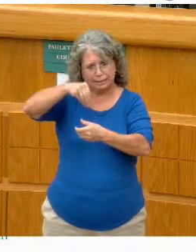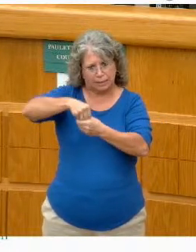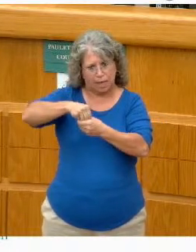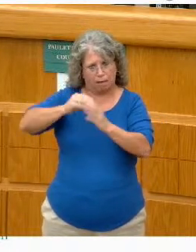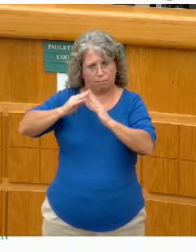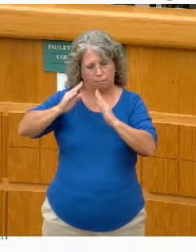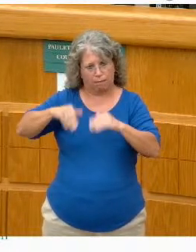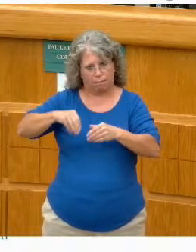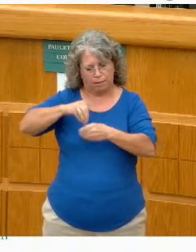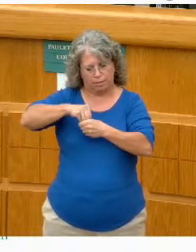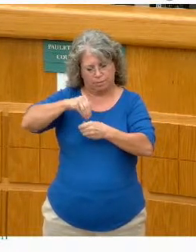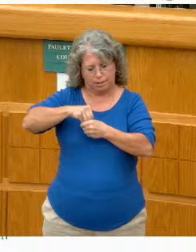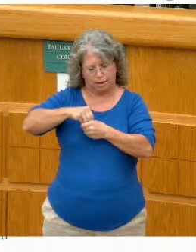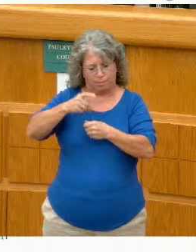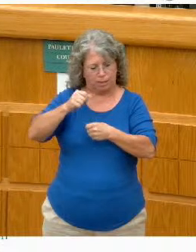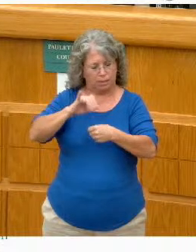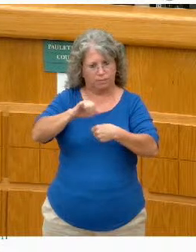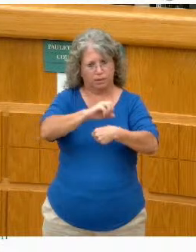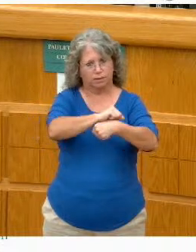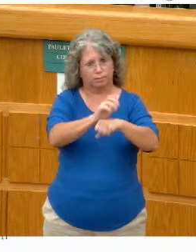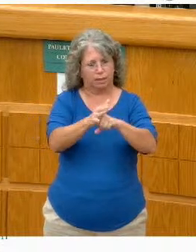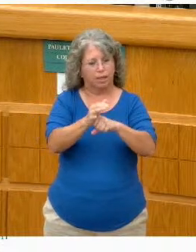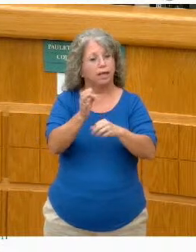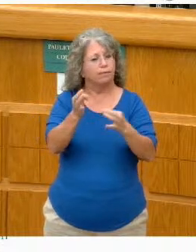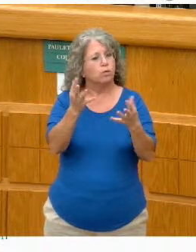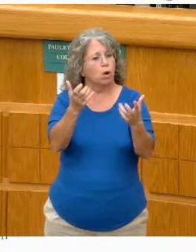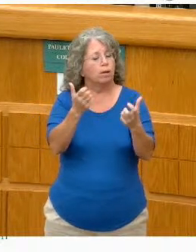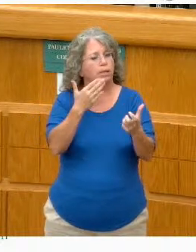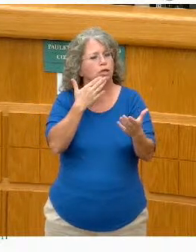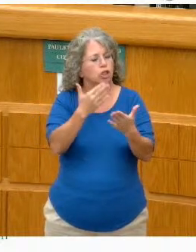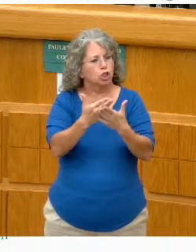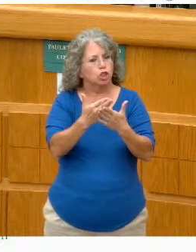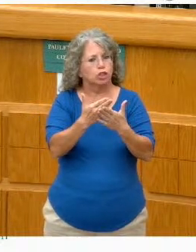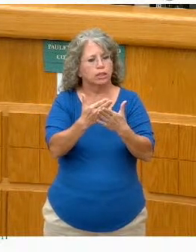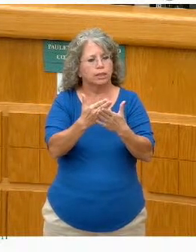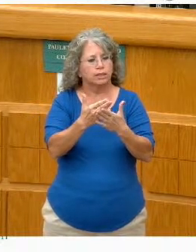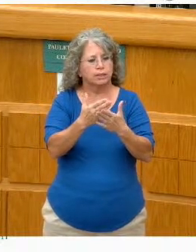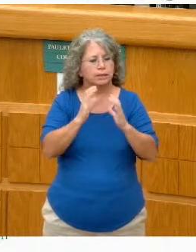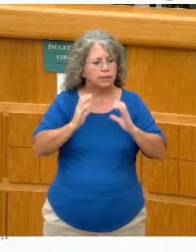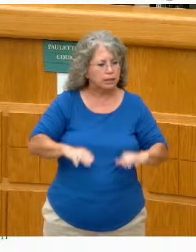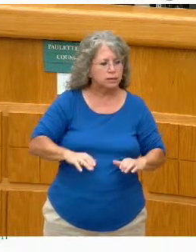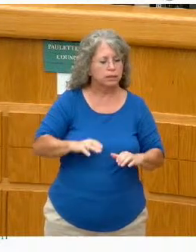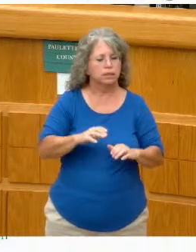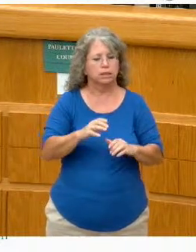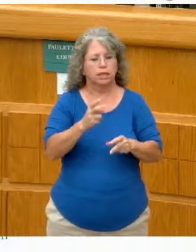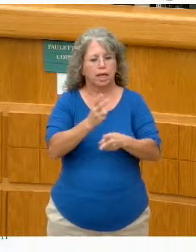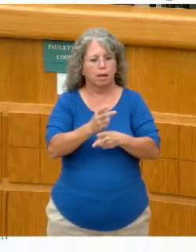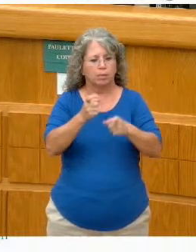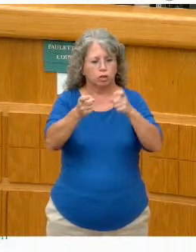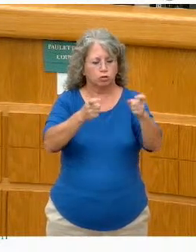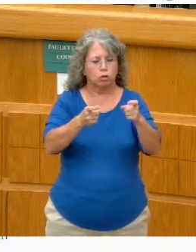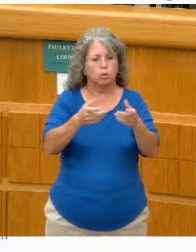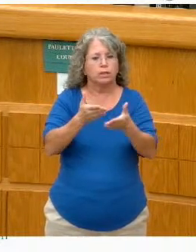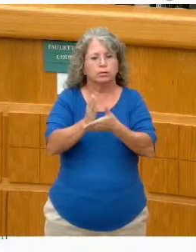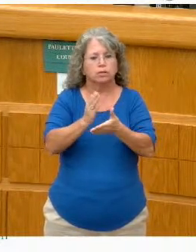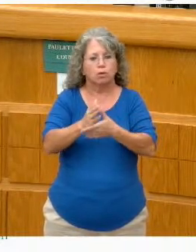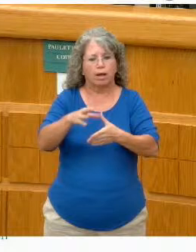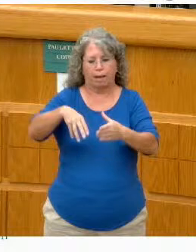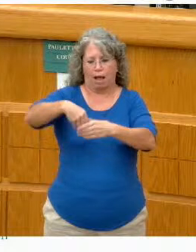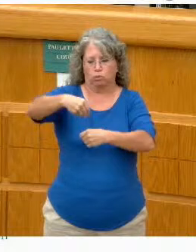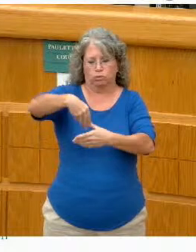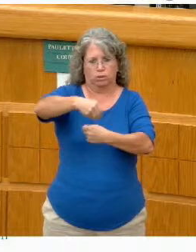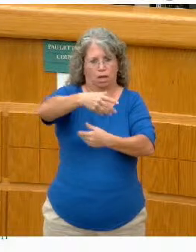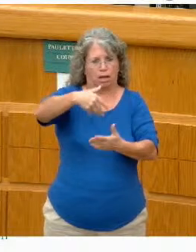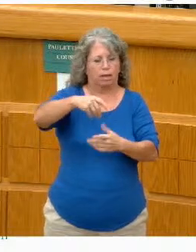If you want to be a good citizen and you're trying to help control the spread of COVID-19, it's okay to be outside. What you want to do is stay away from other